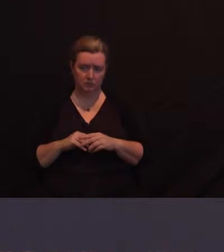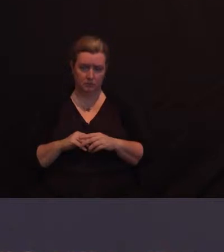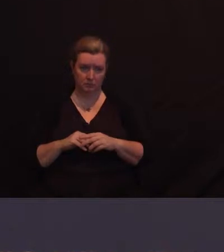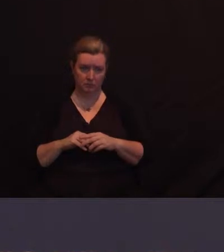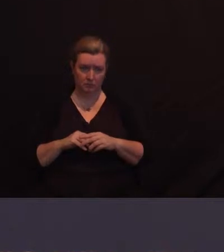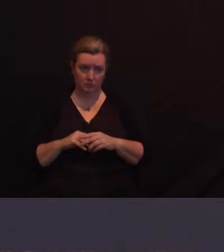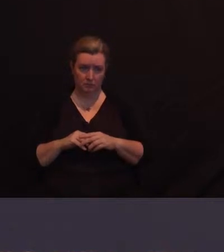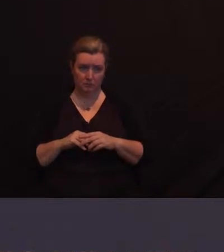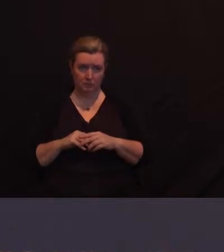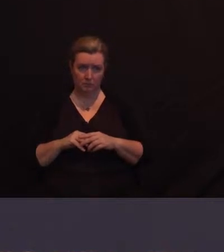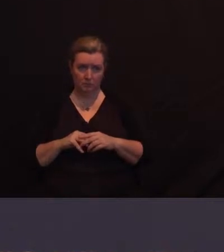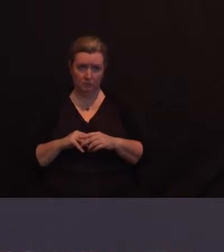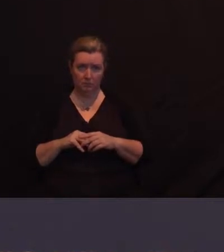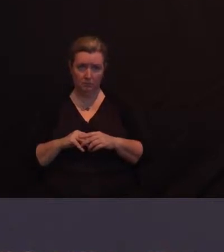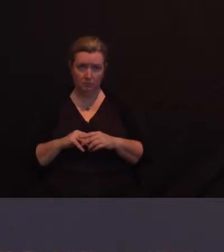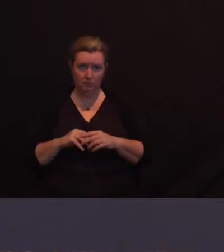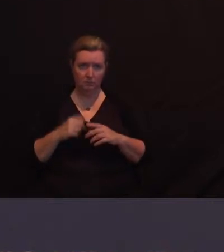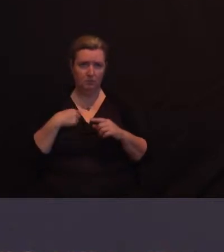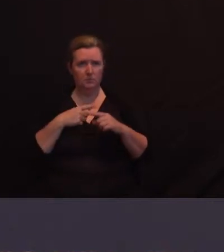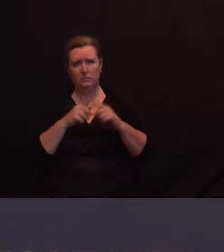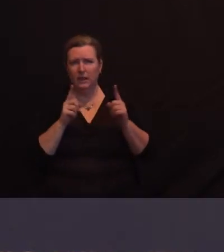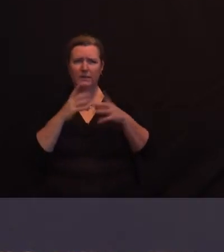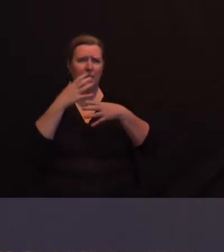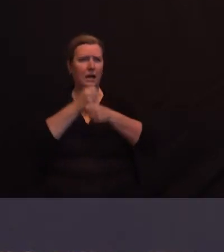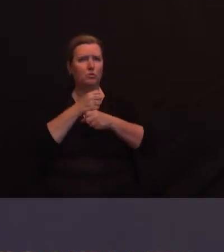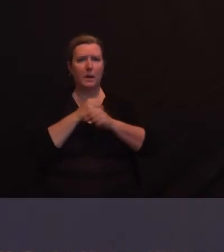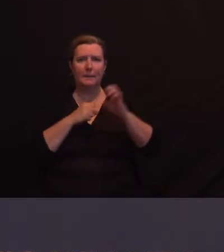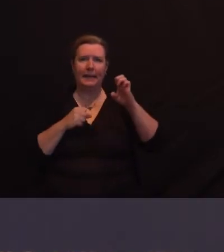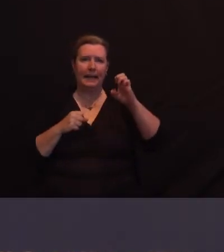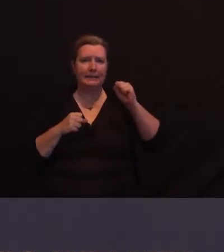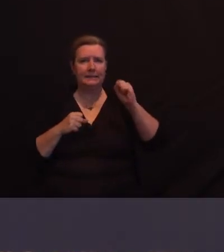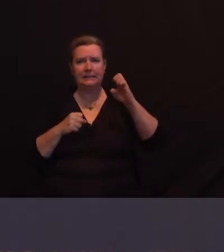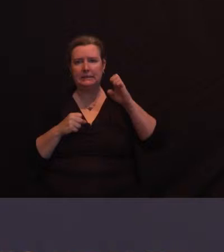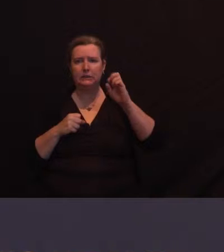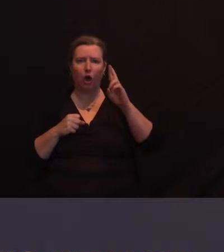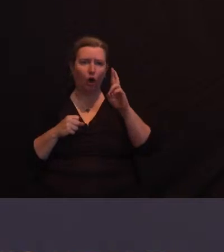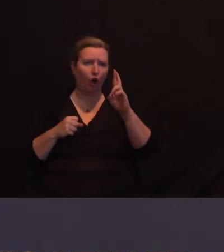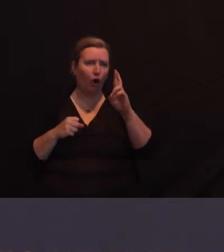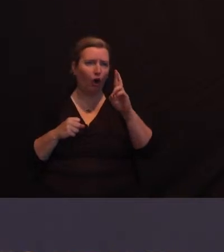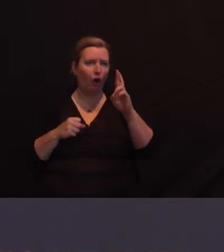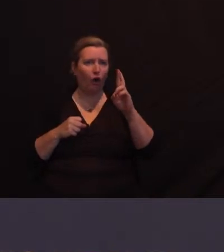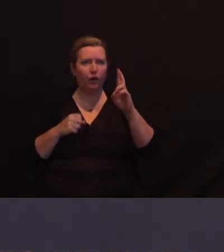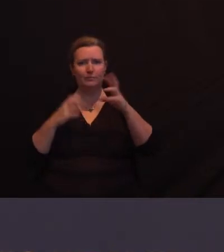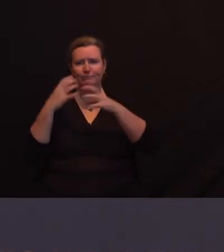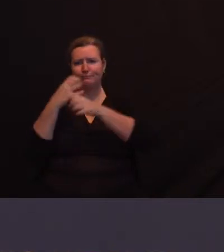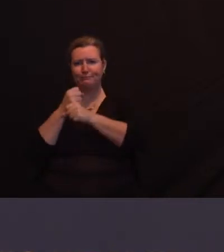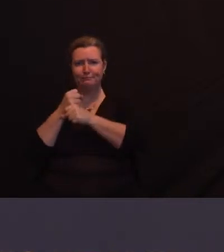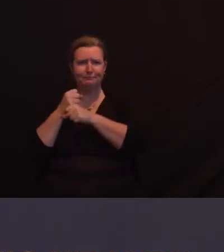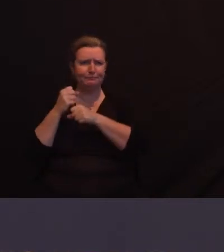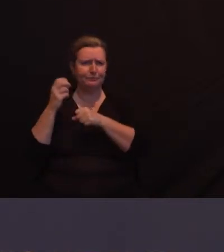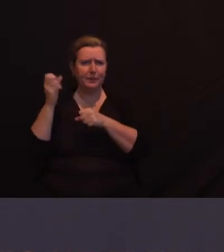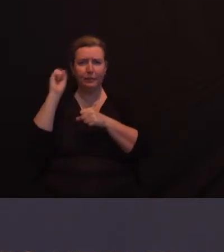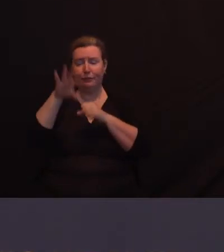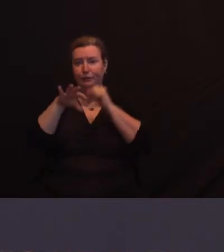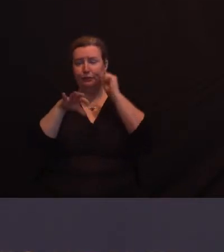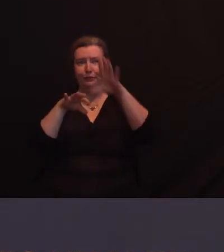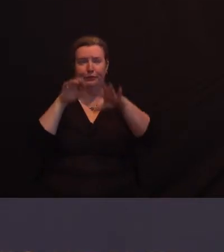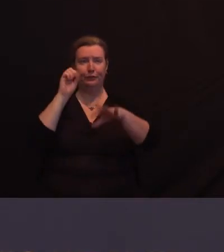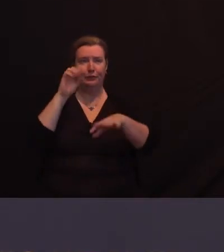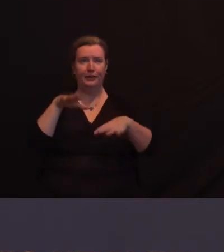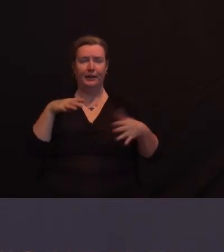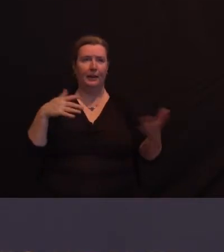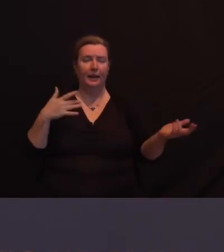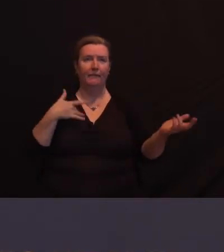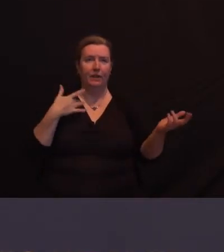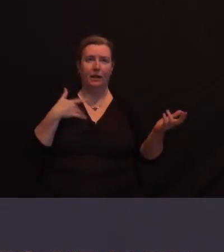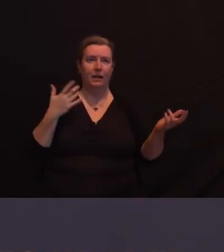acronym, ESSER and GEAR and other programs, and Judy has got a program that she's working on. So I think we feel like we've got a significant